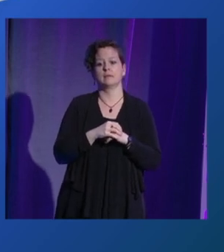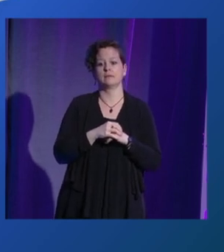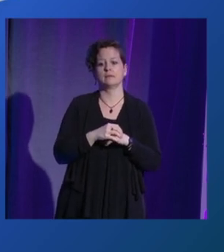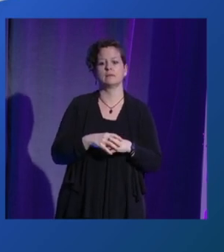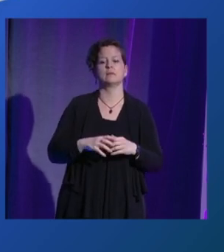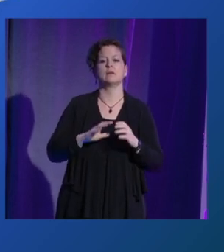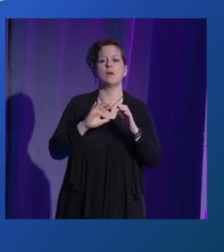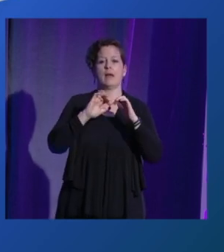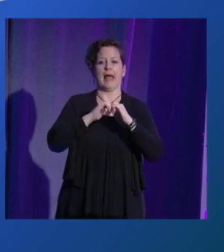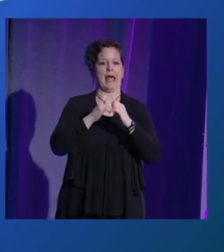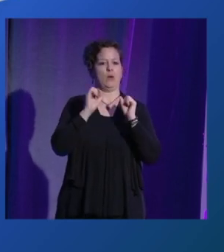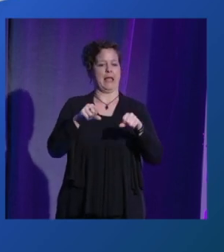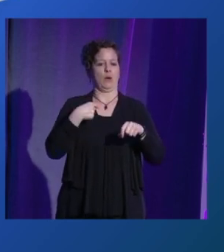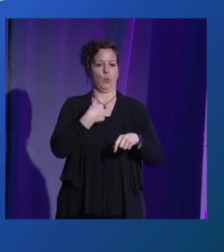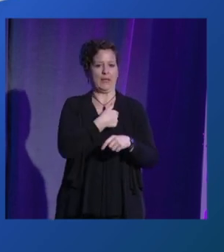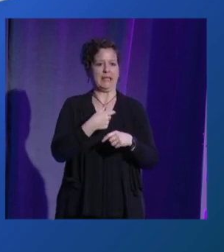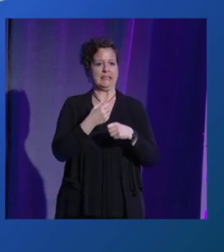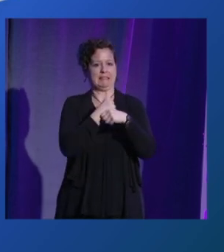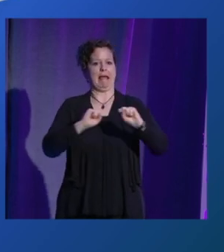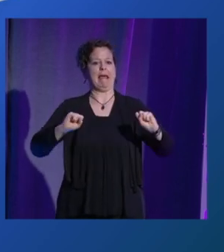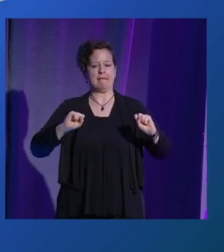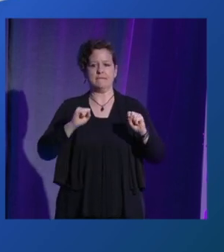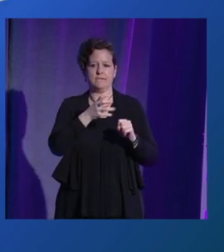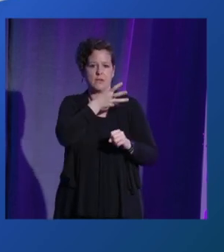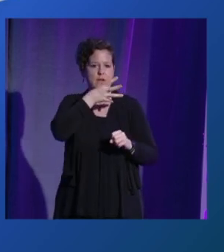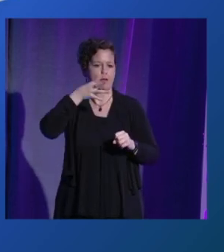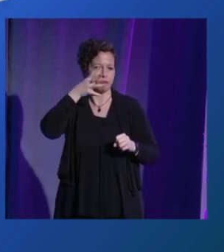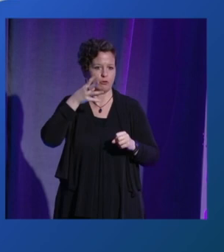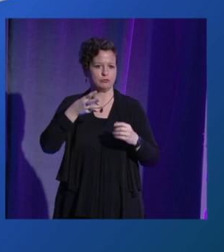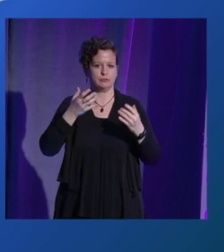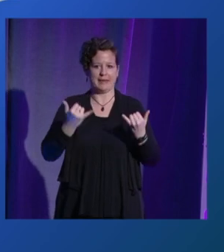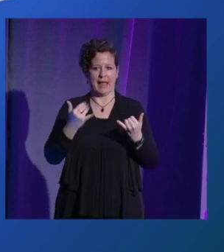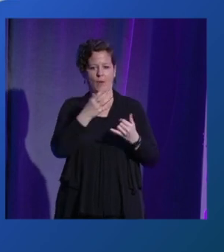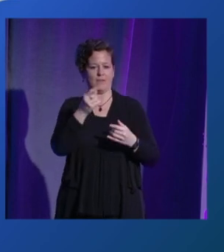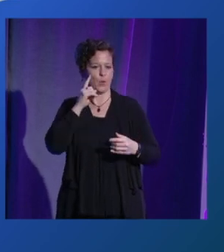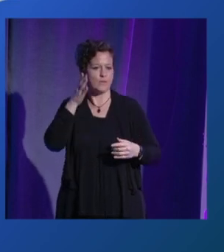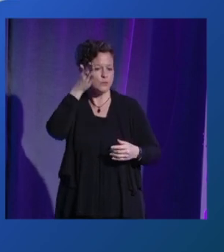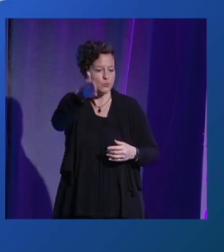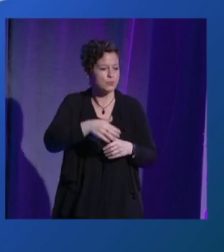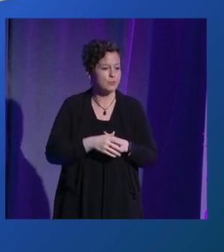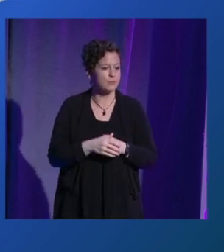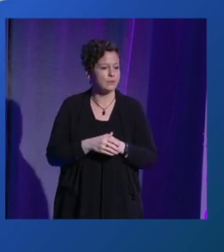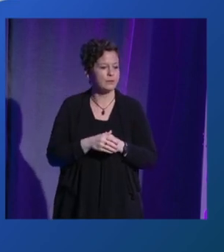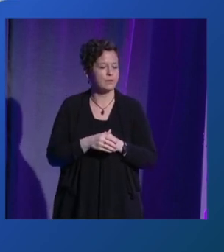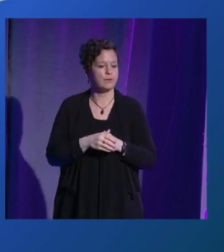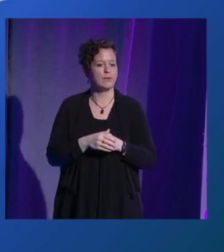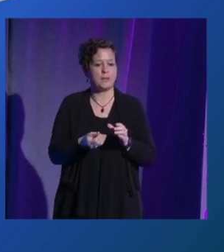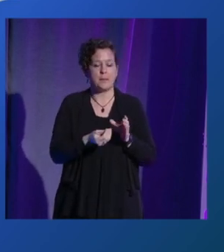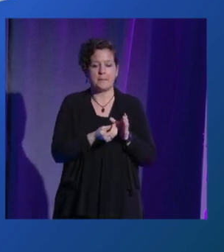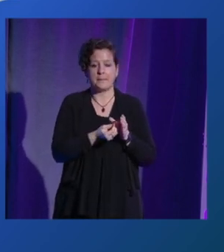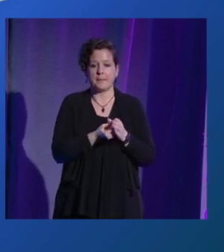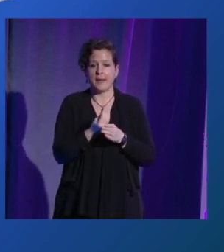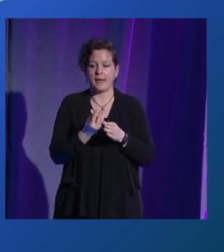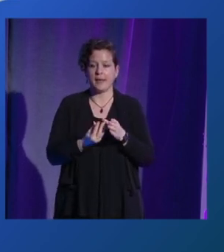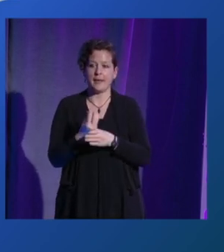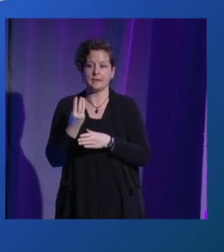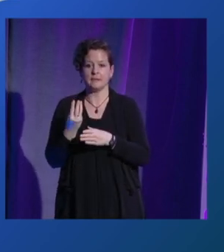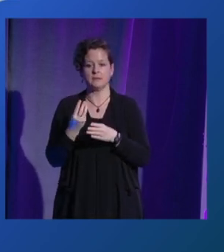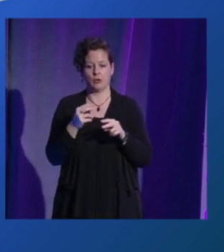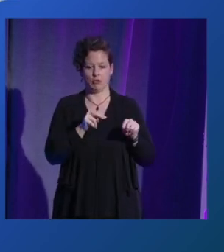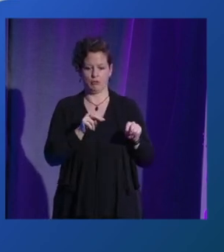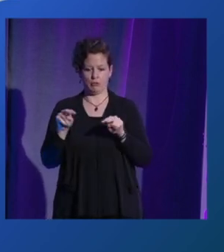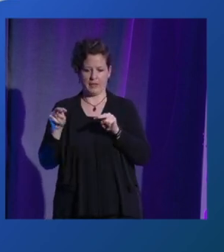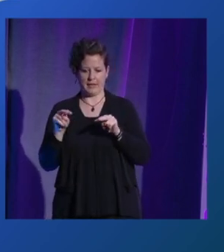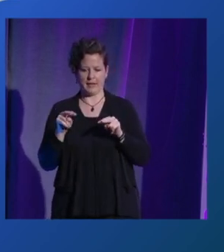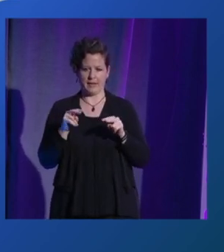that right um and understanding the rules of life for plants um and and it's important because